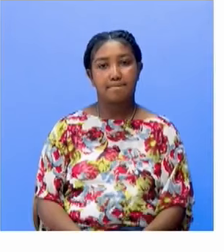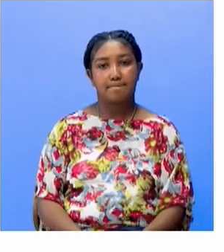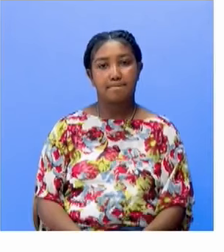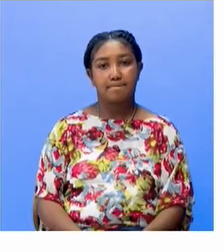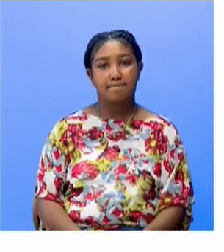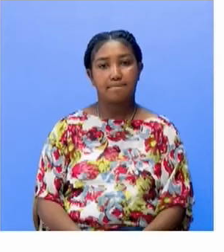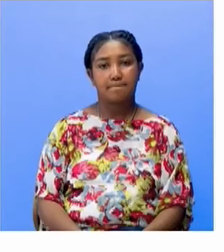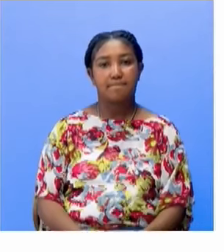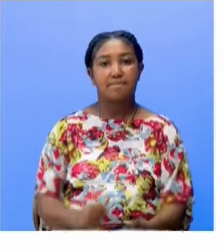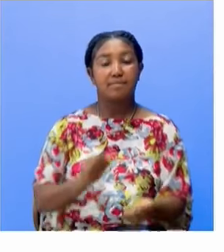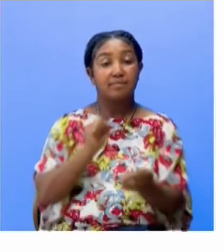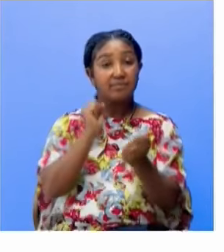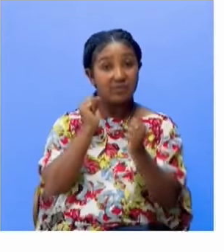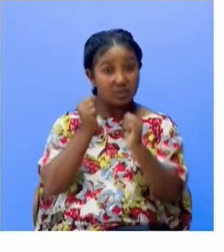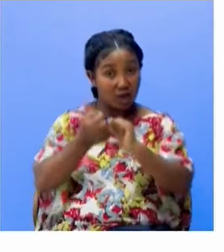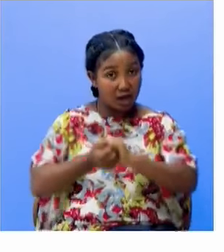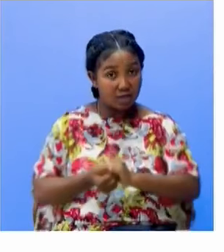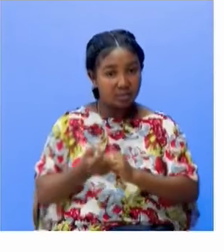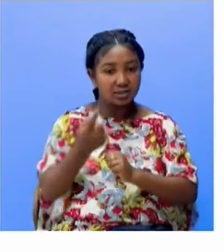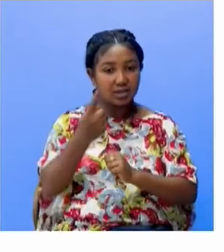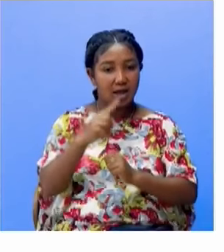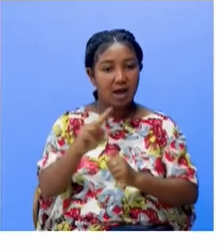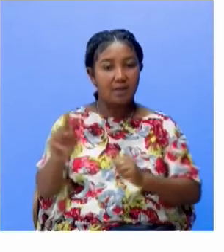This sentence